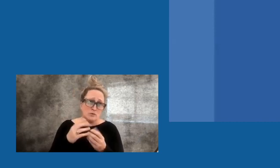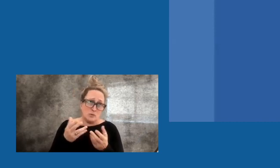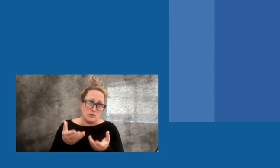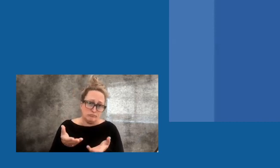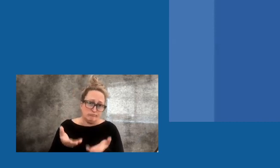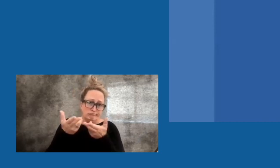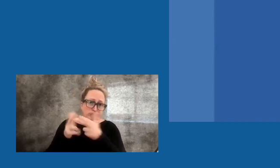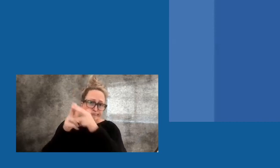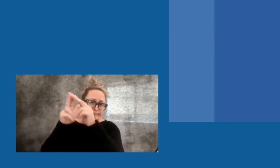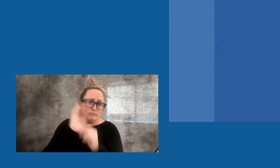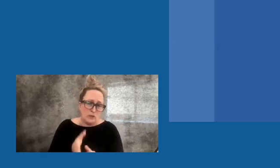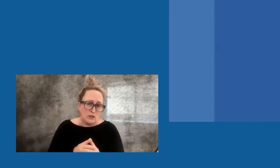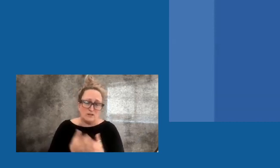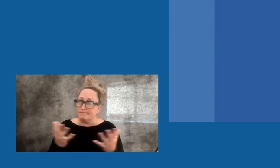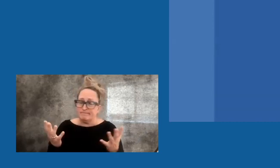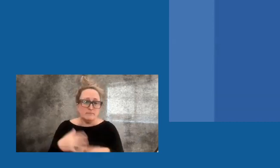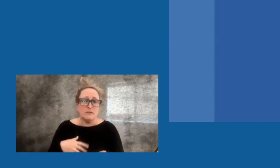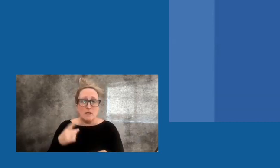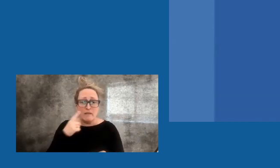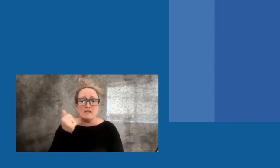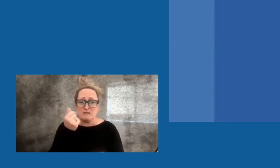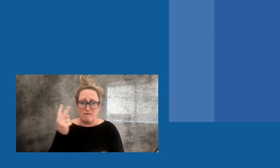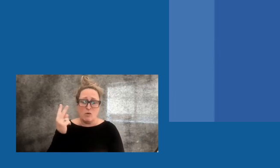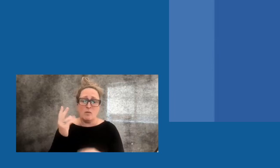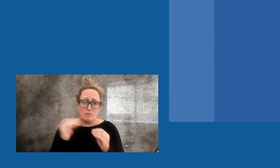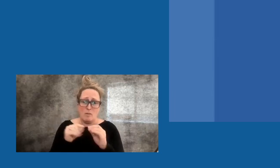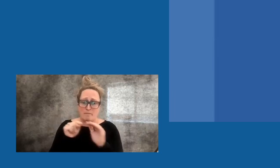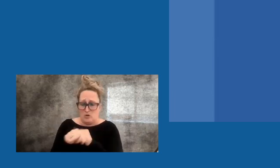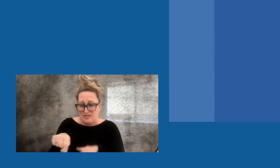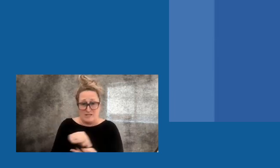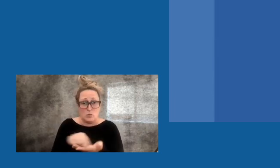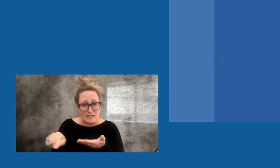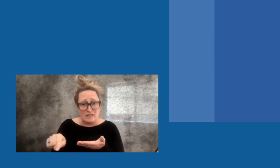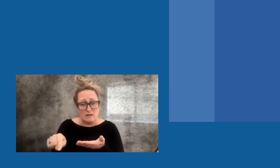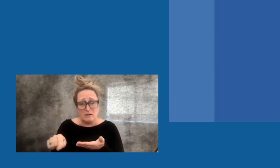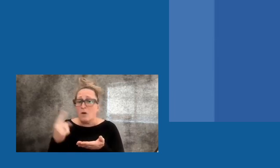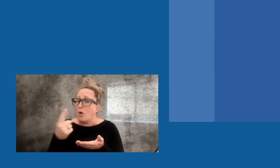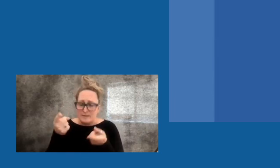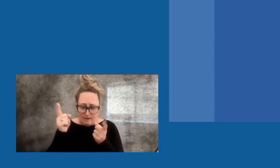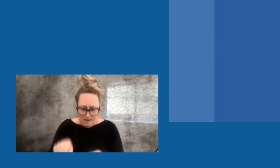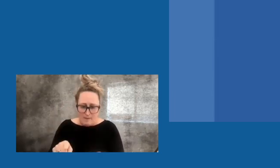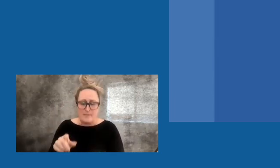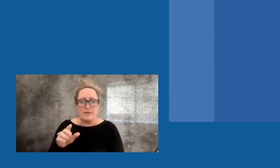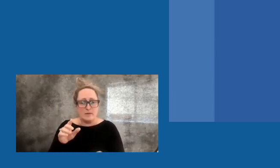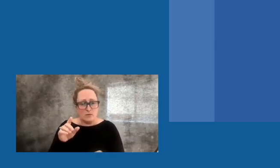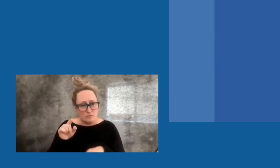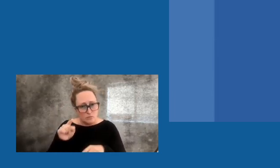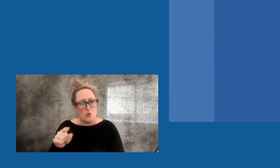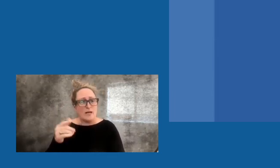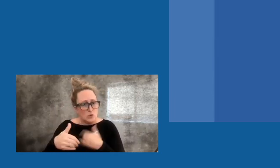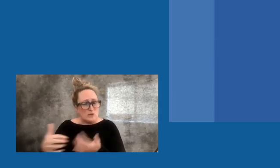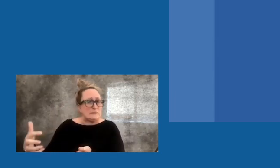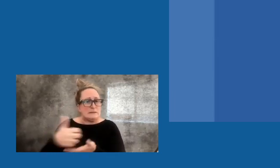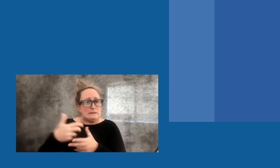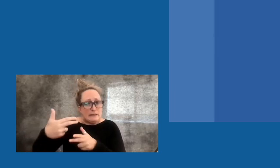rise. I believe there's been several more murders this week, which always happens as we are trying to gather the